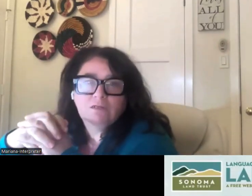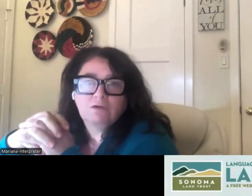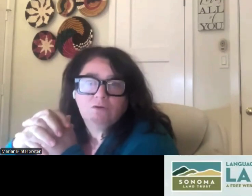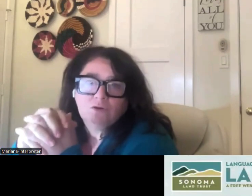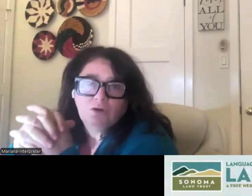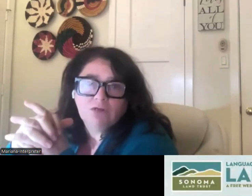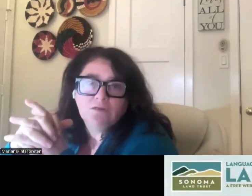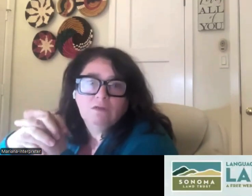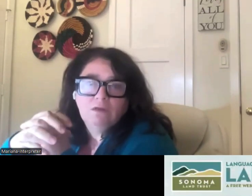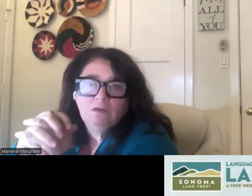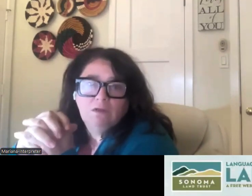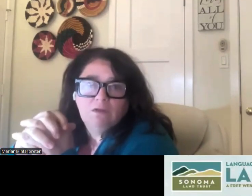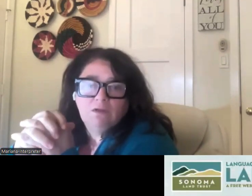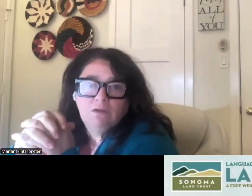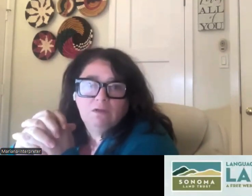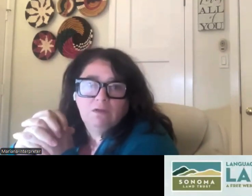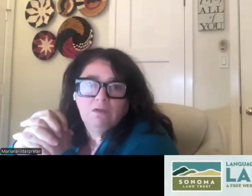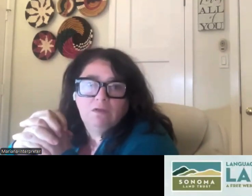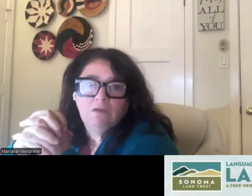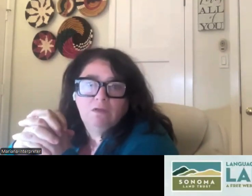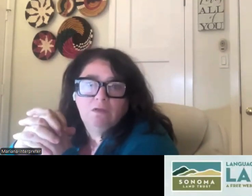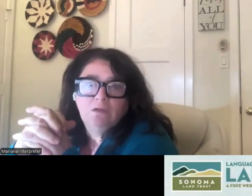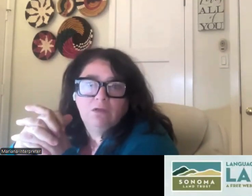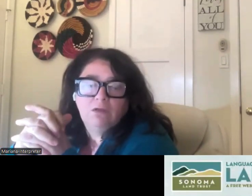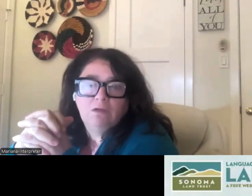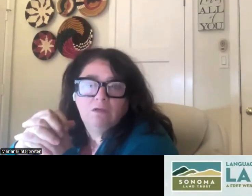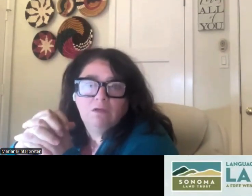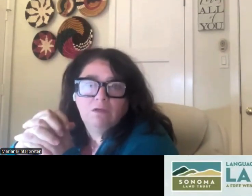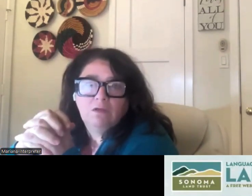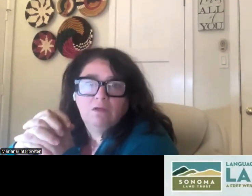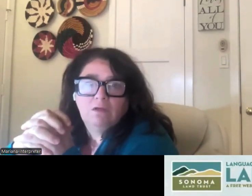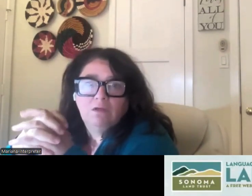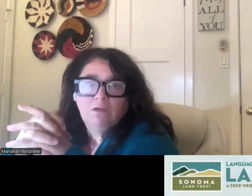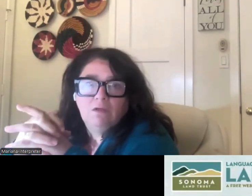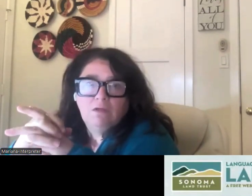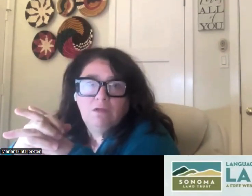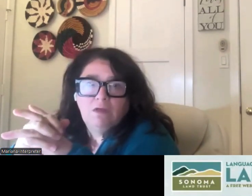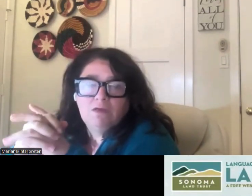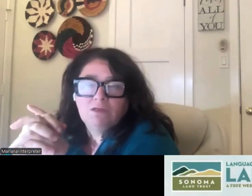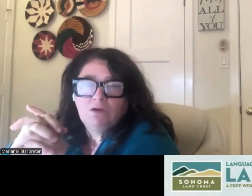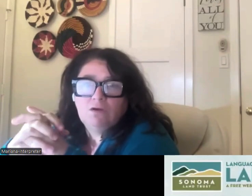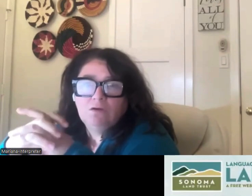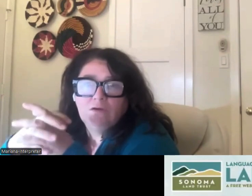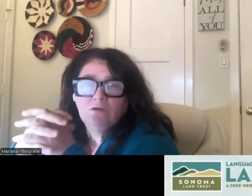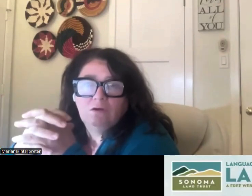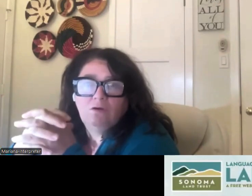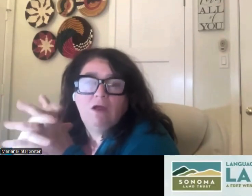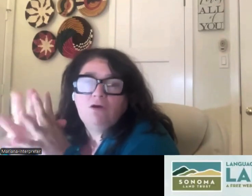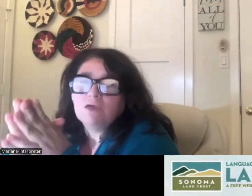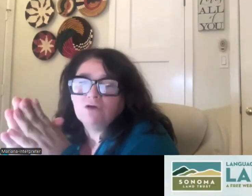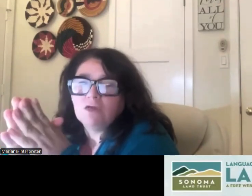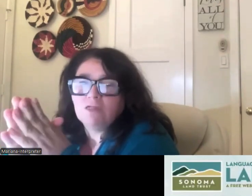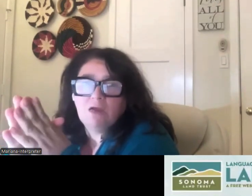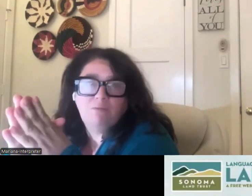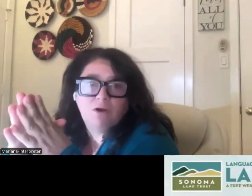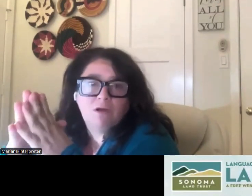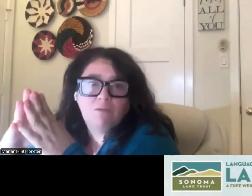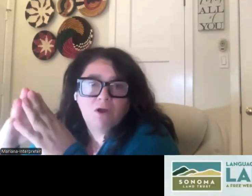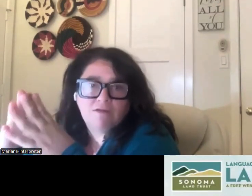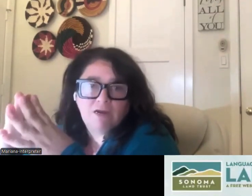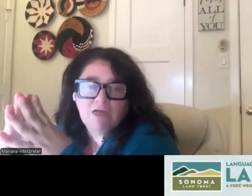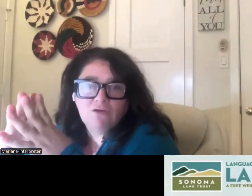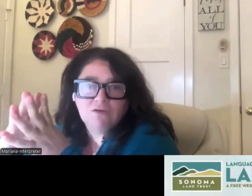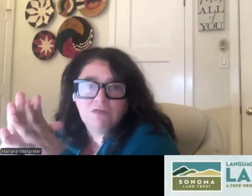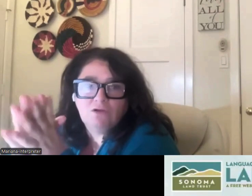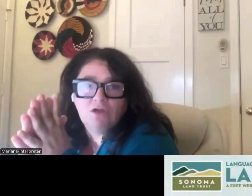Uh, and this is another thing that is not necessarily a climate problem per se. I mean, obviously, this fungus has existed since